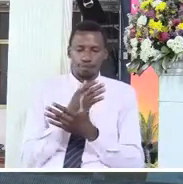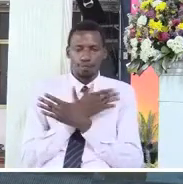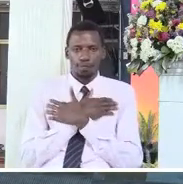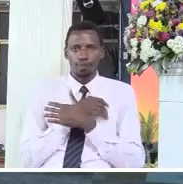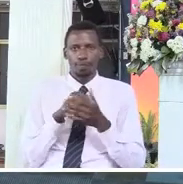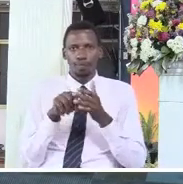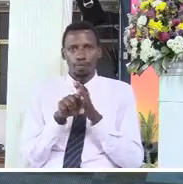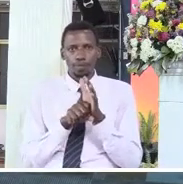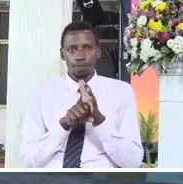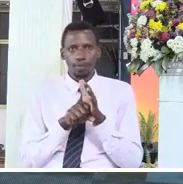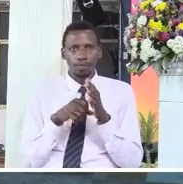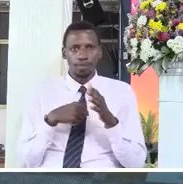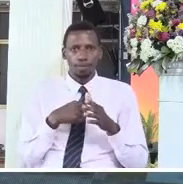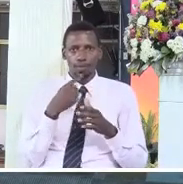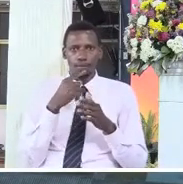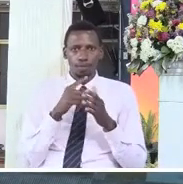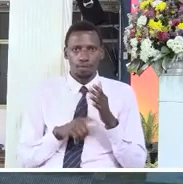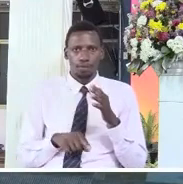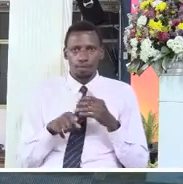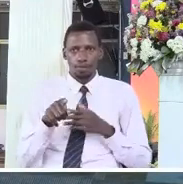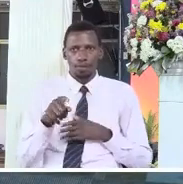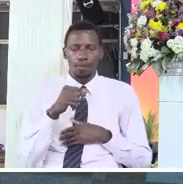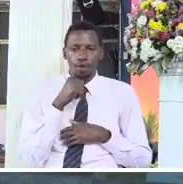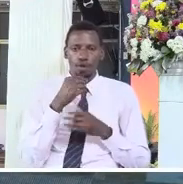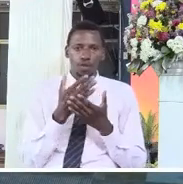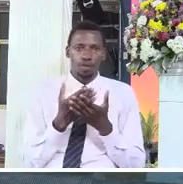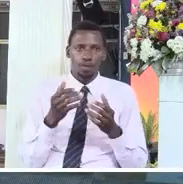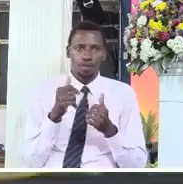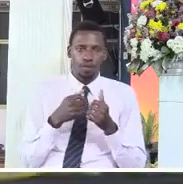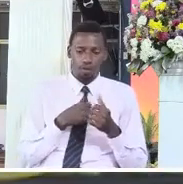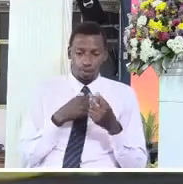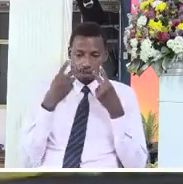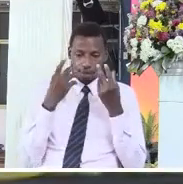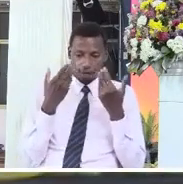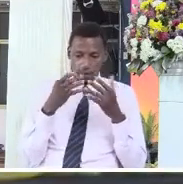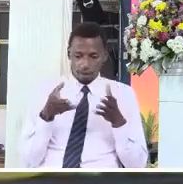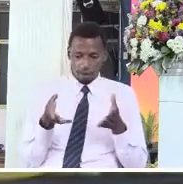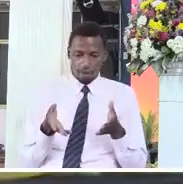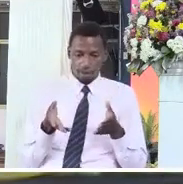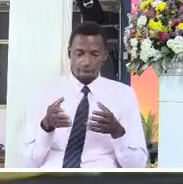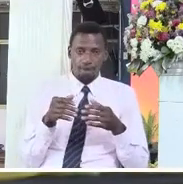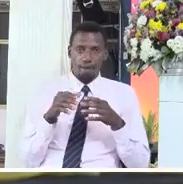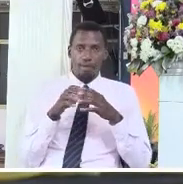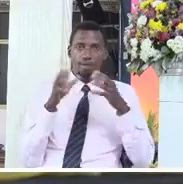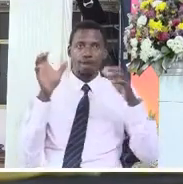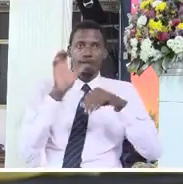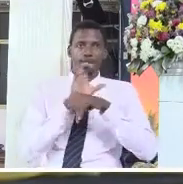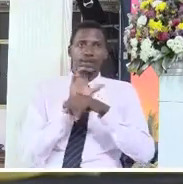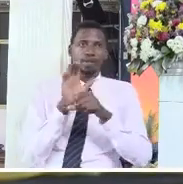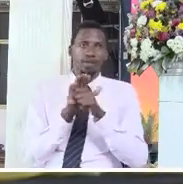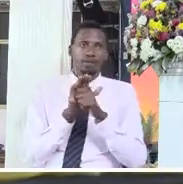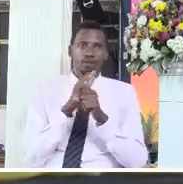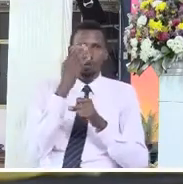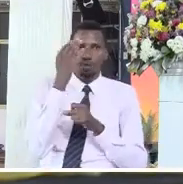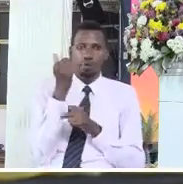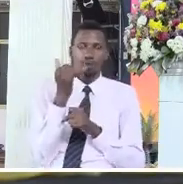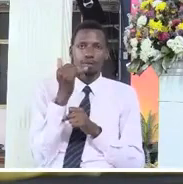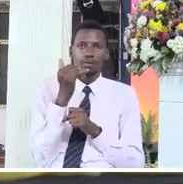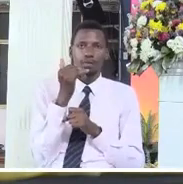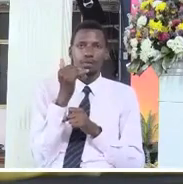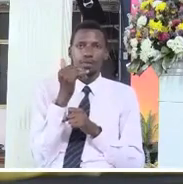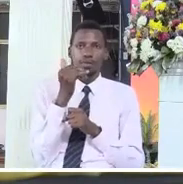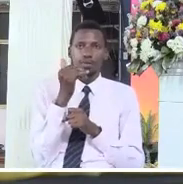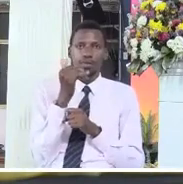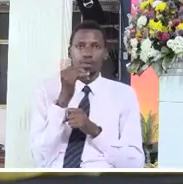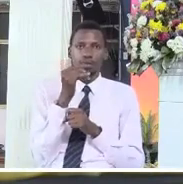see. I can say that is not something I have seen in this church, in bigger churches a lot, because we'll